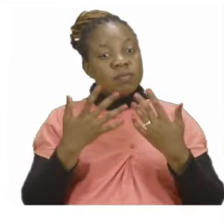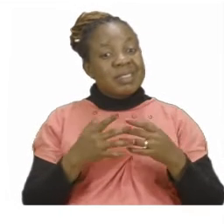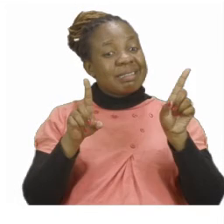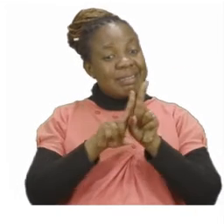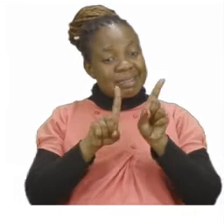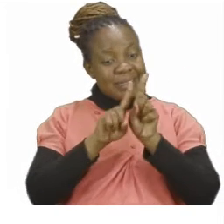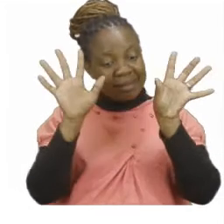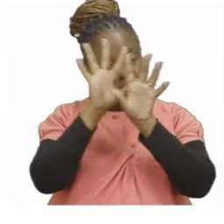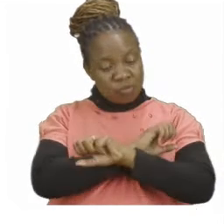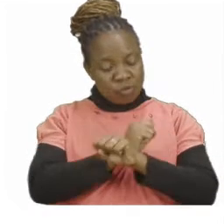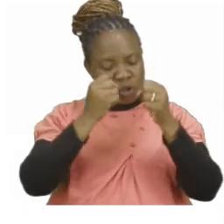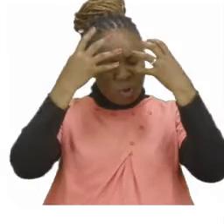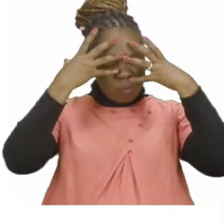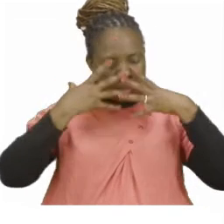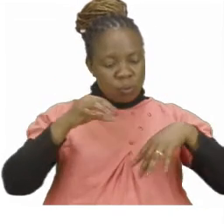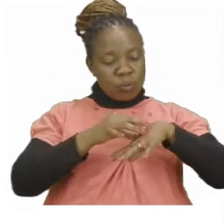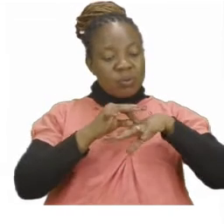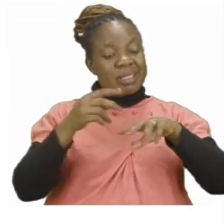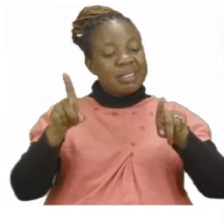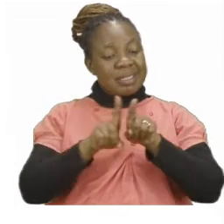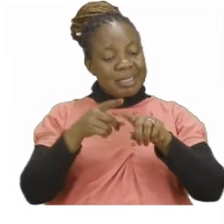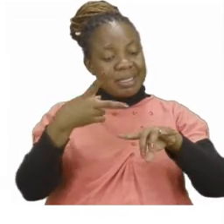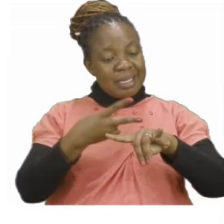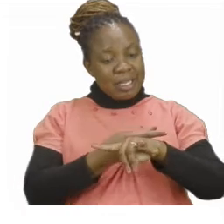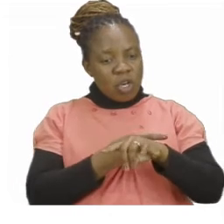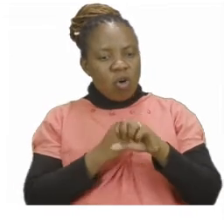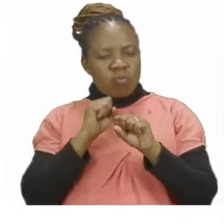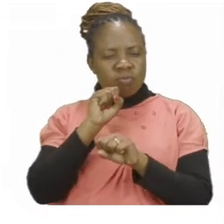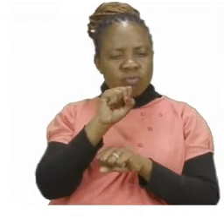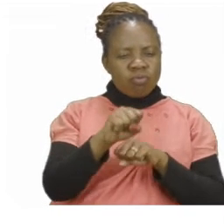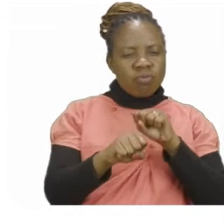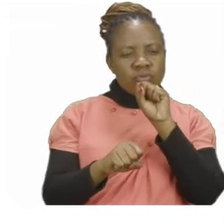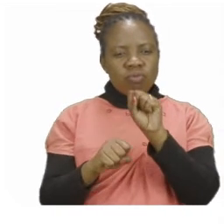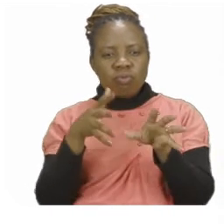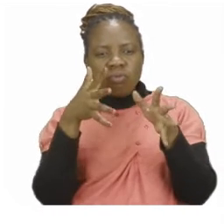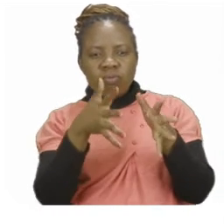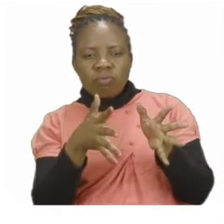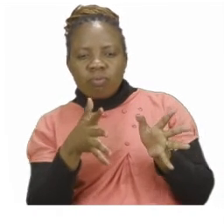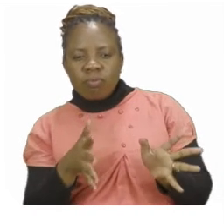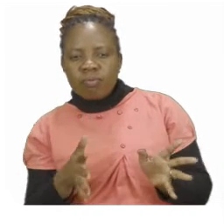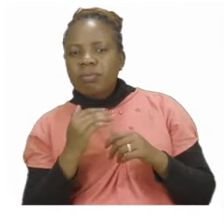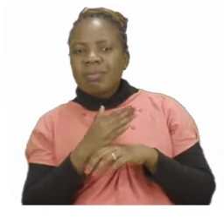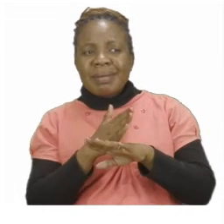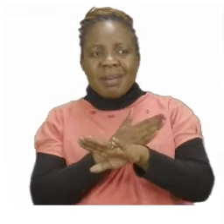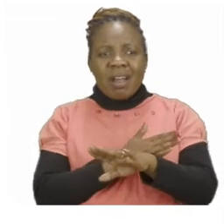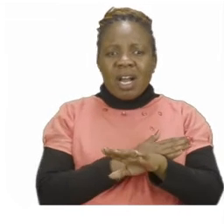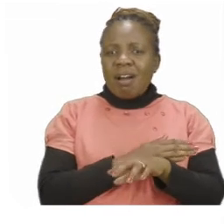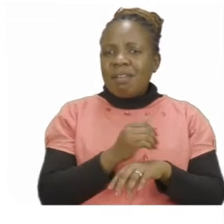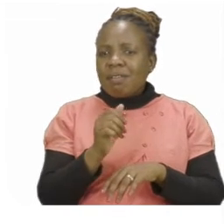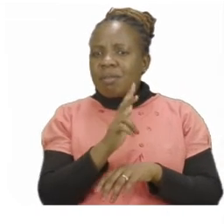night and walked into the village. And before anyone could see, the